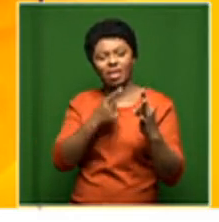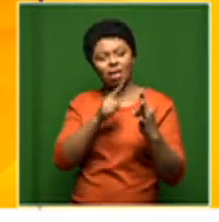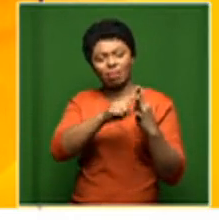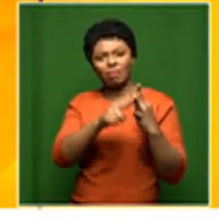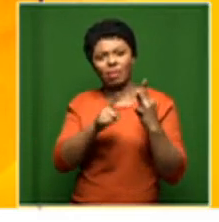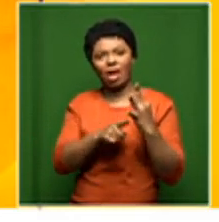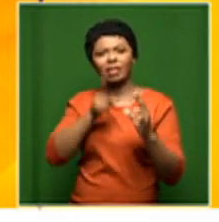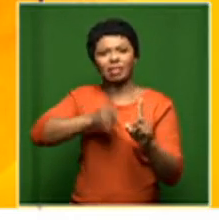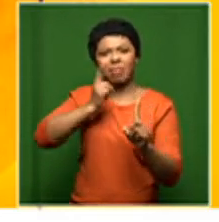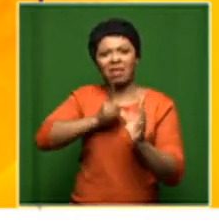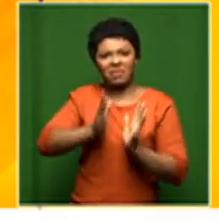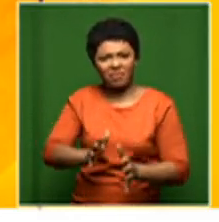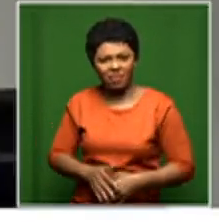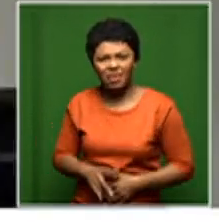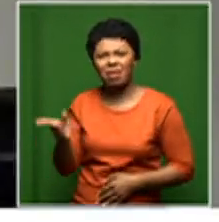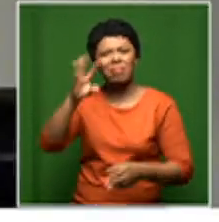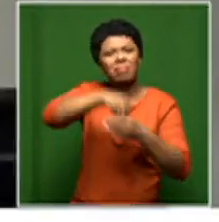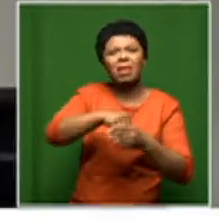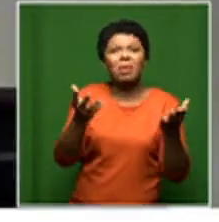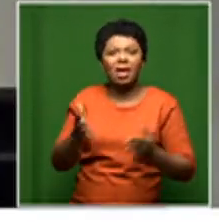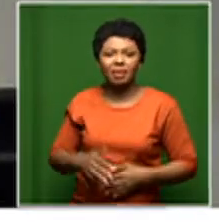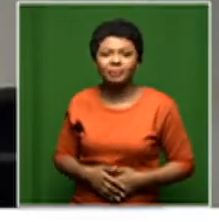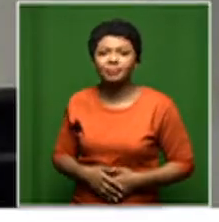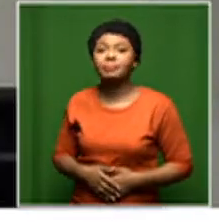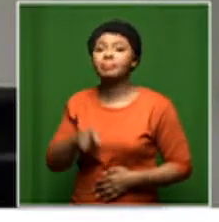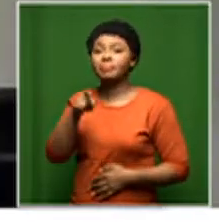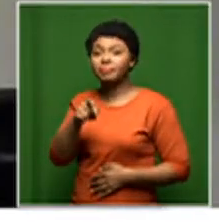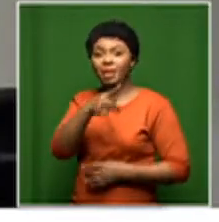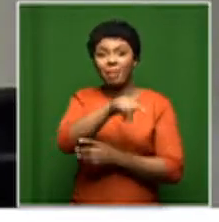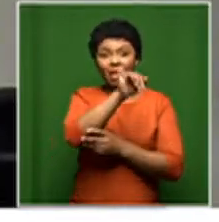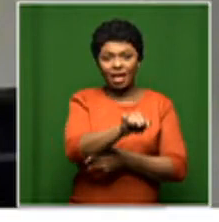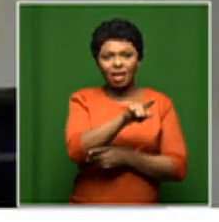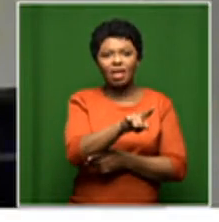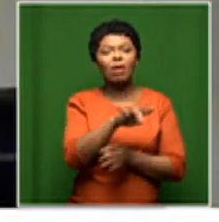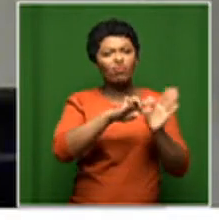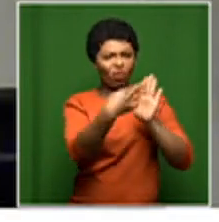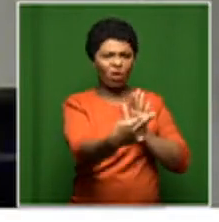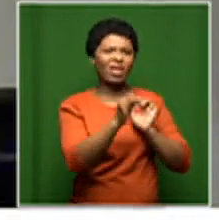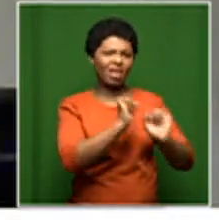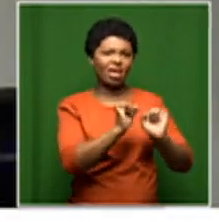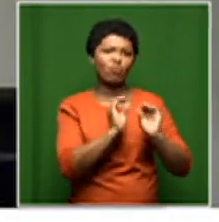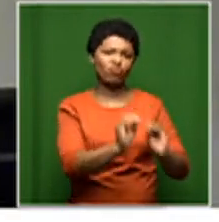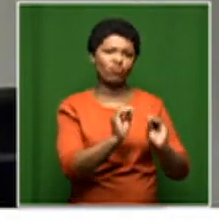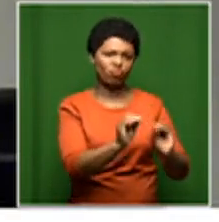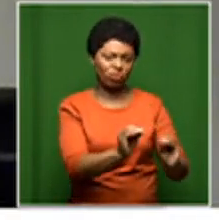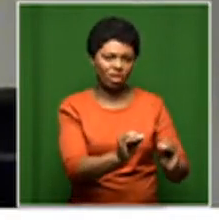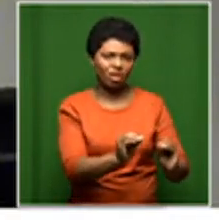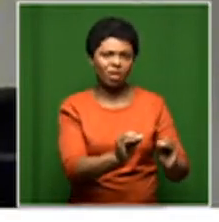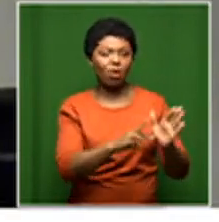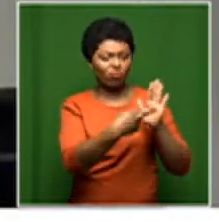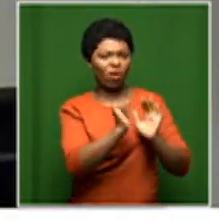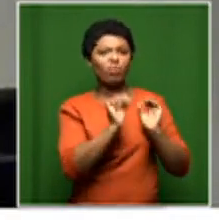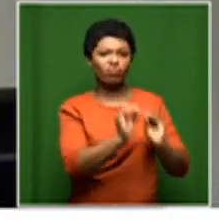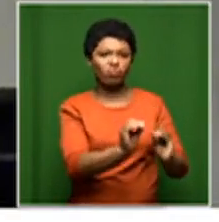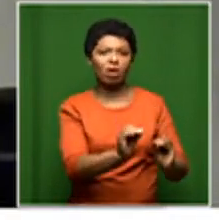Well, yeah, that's quite an interesting thing because the implication of this is that the PA have a role to play. It does not.